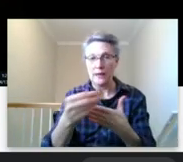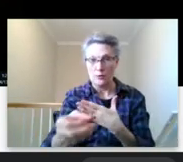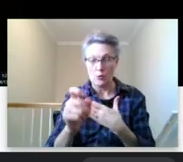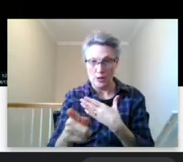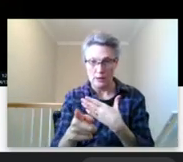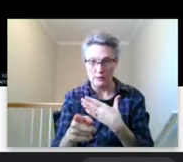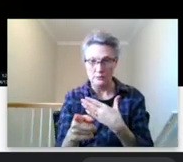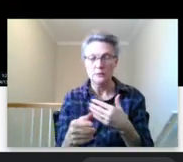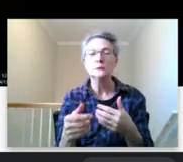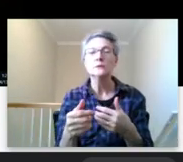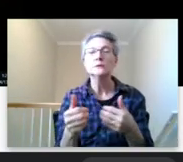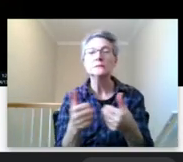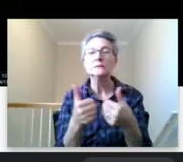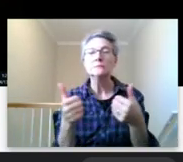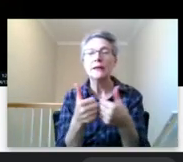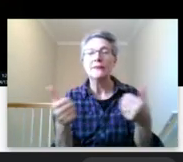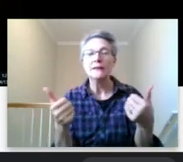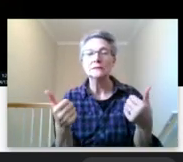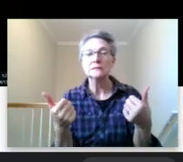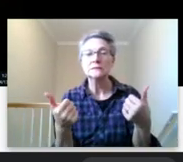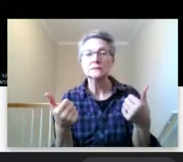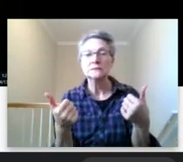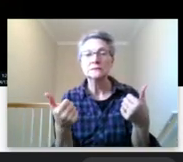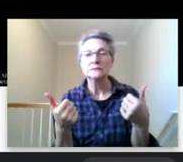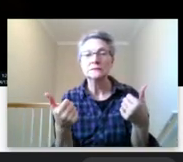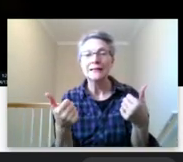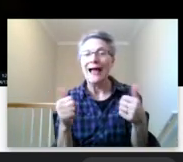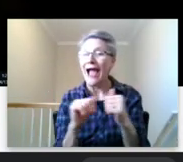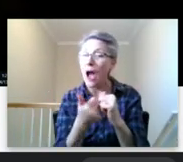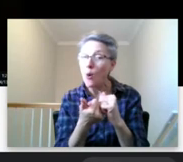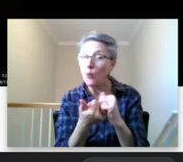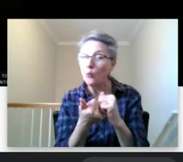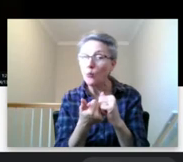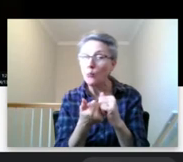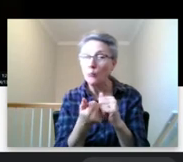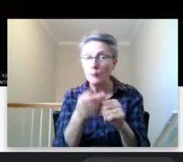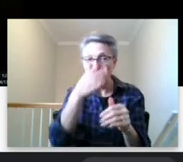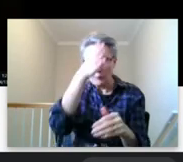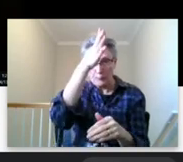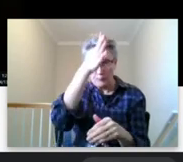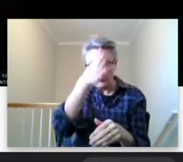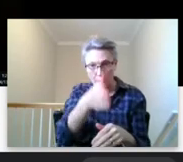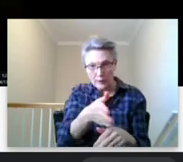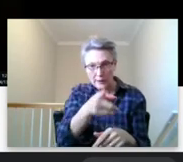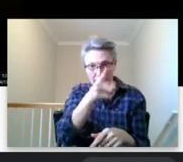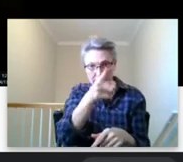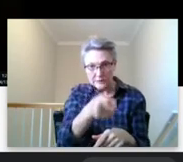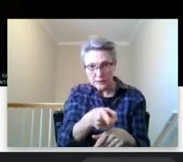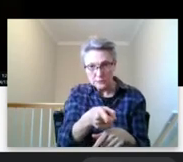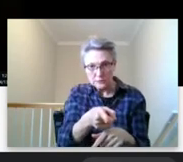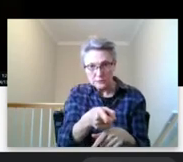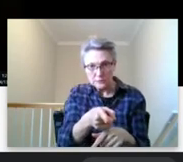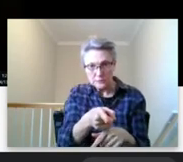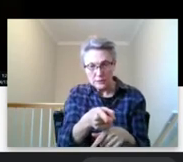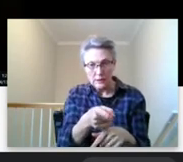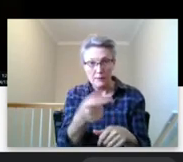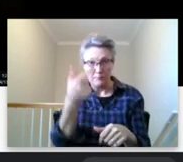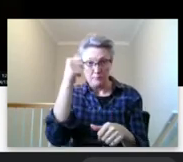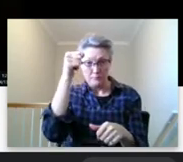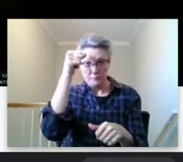right? I could split the figure on this small section right here because